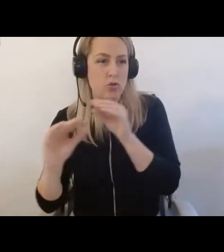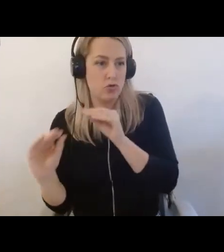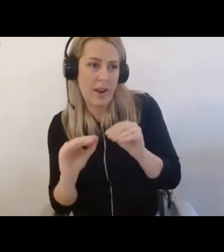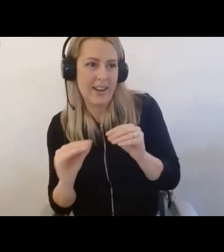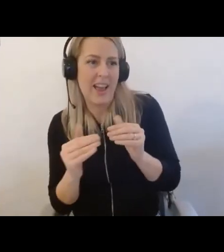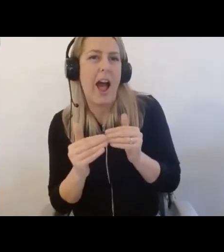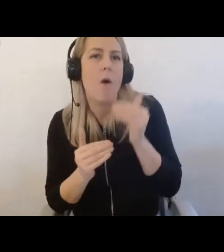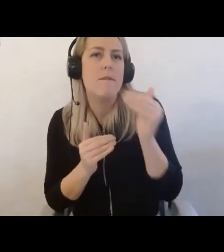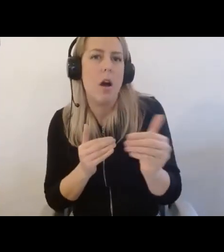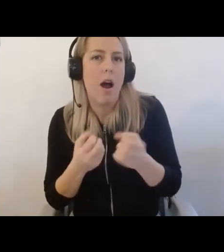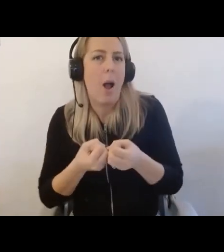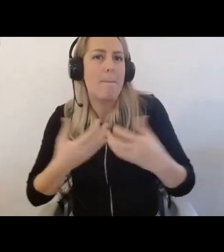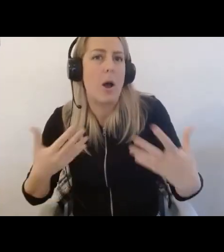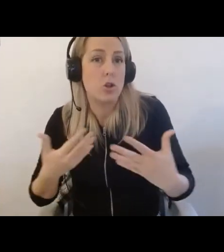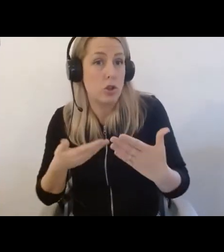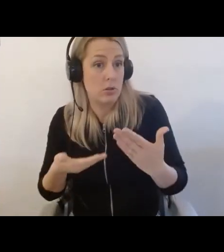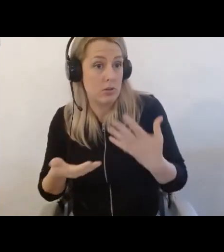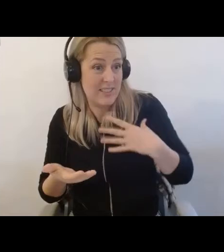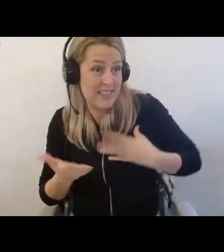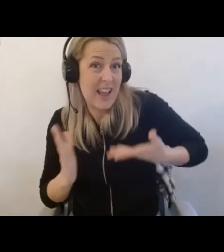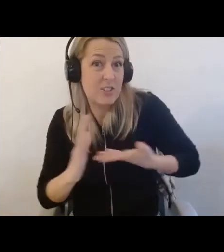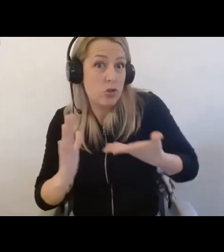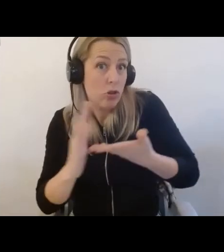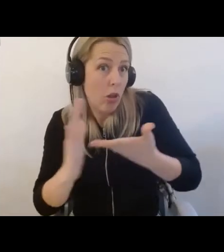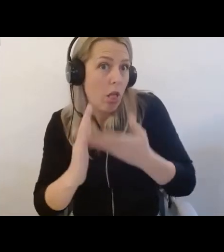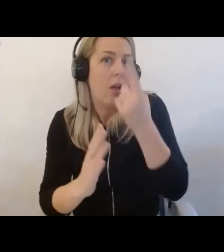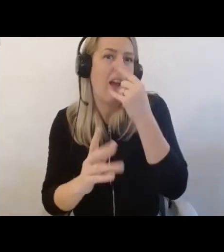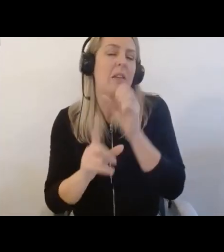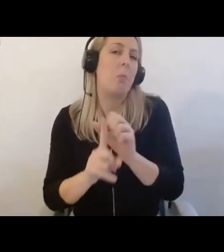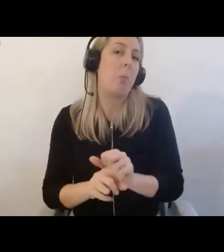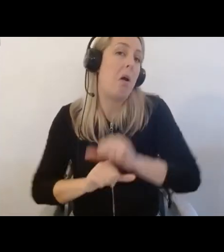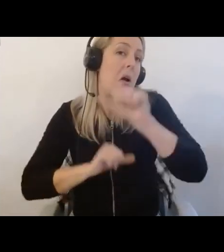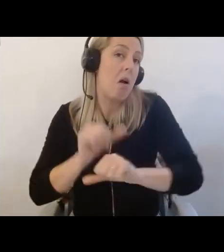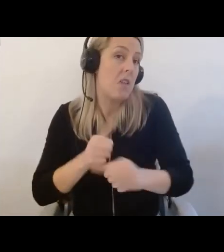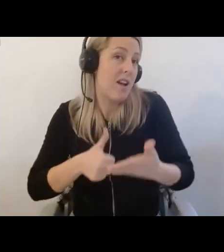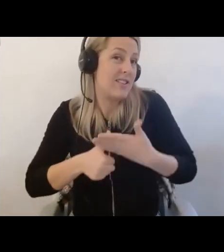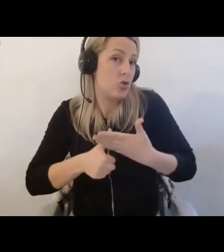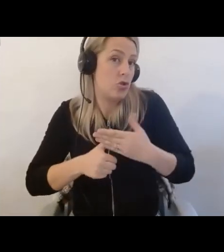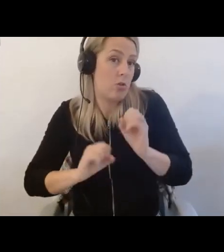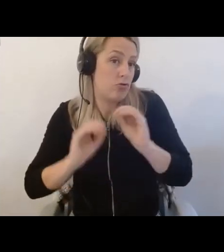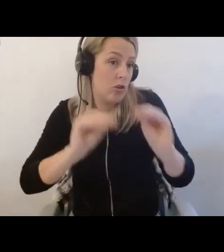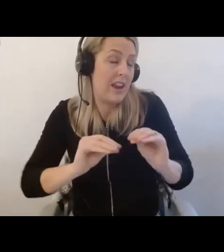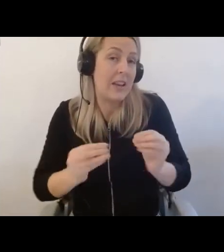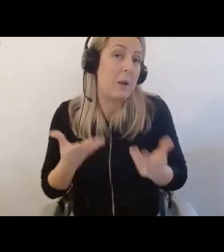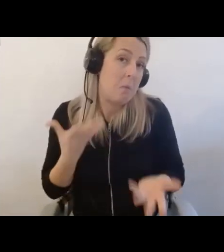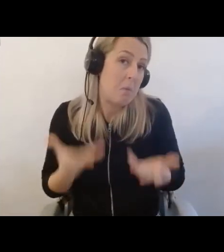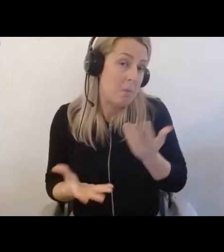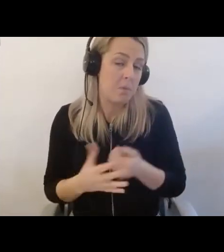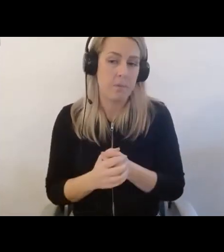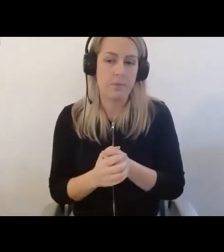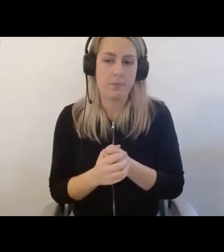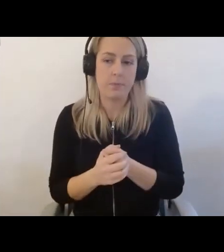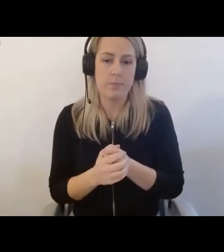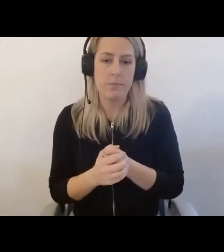you can identify what additional things are needed after that. Another approach is to really emphasize the what might be